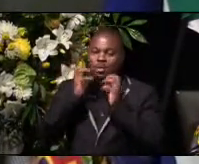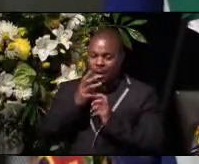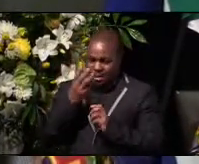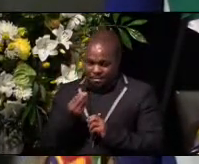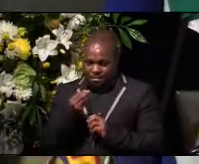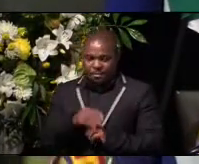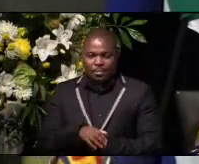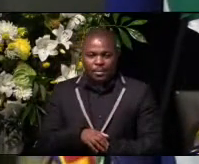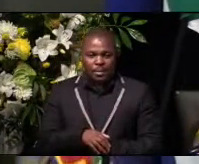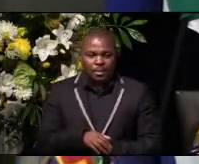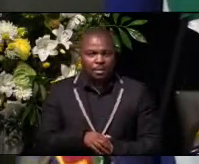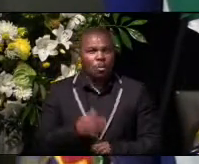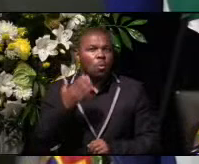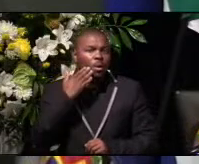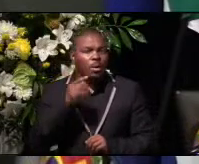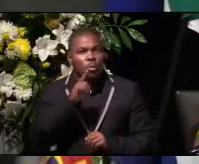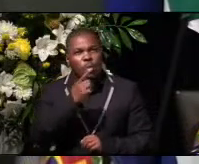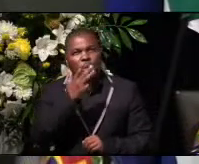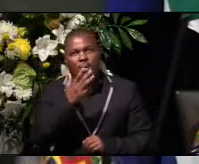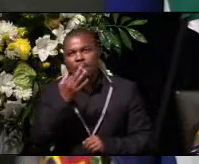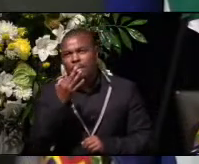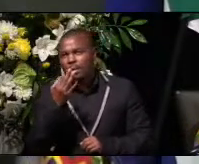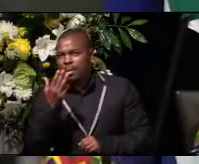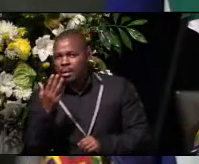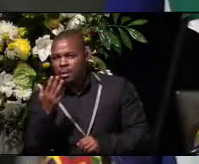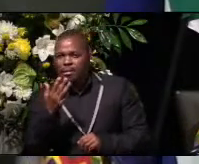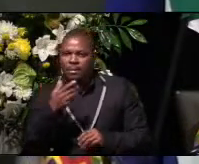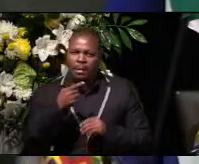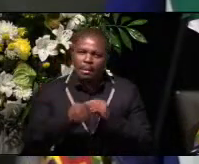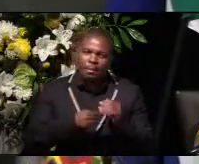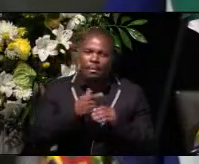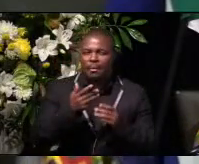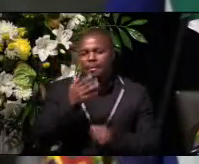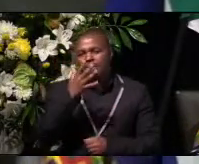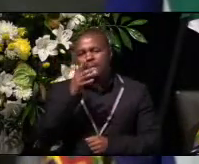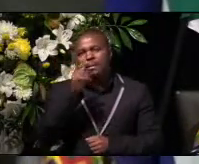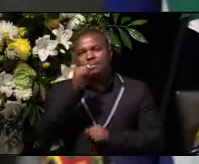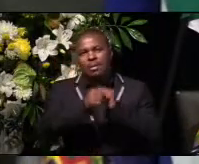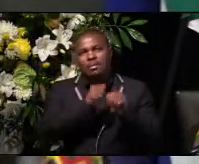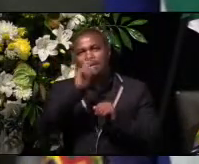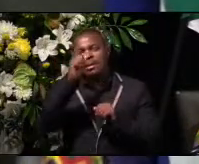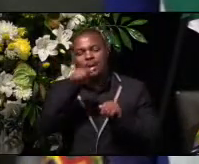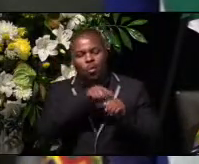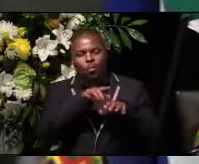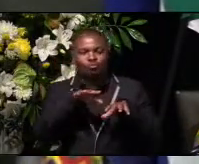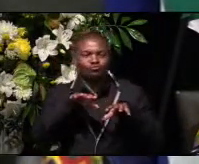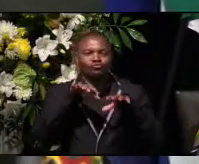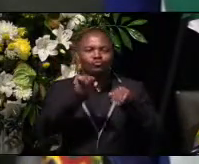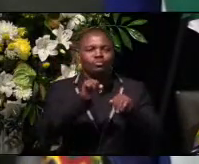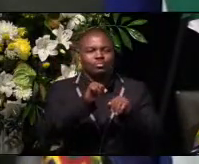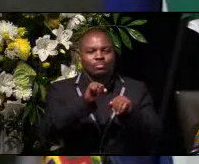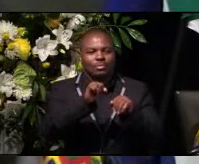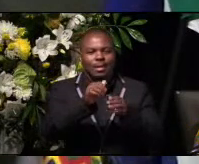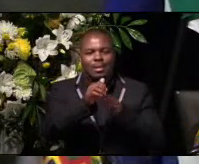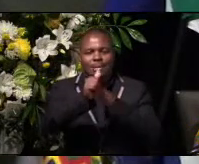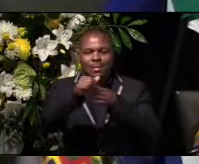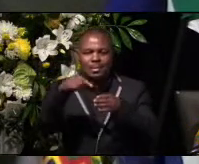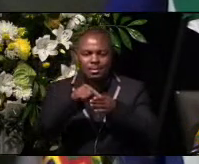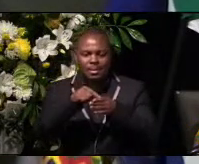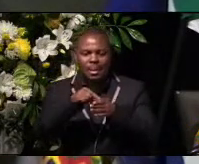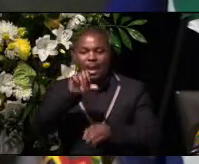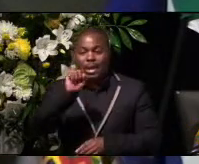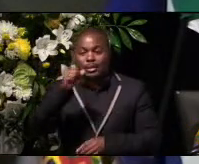because then in 1939 about five years later he became the leader of the Communist Party the general